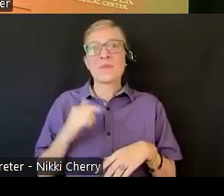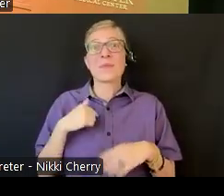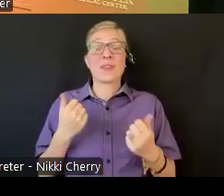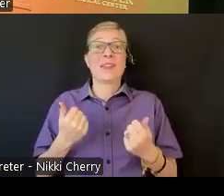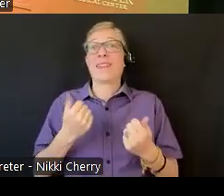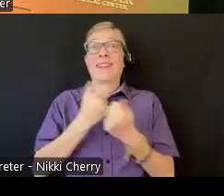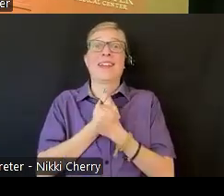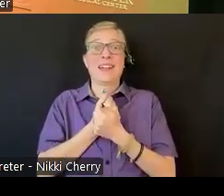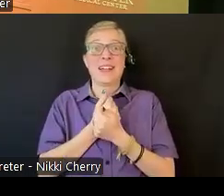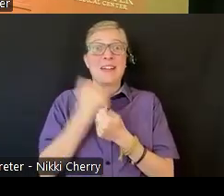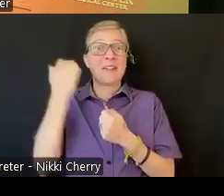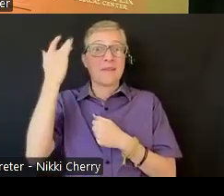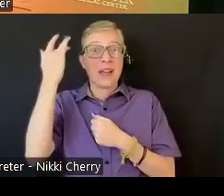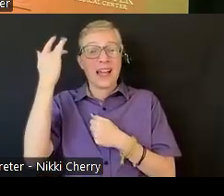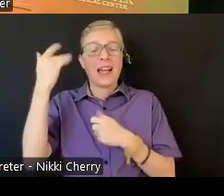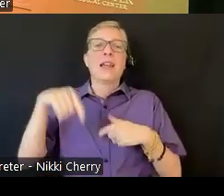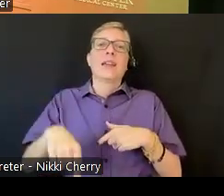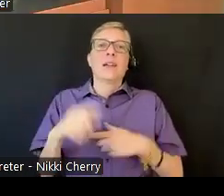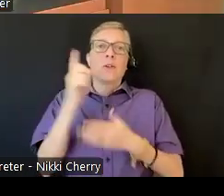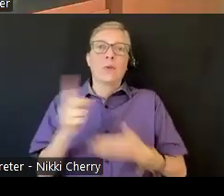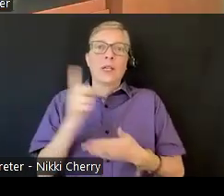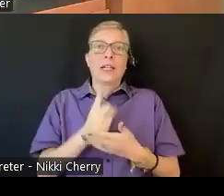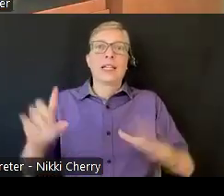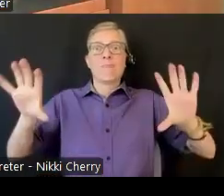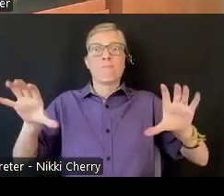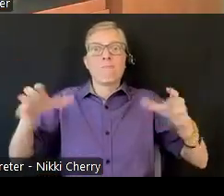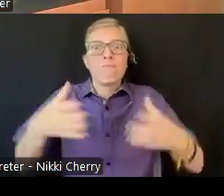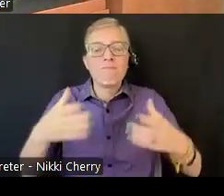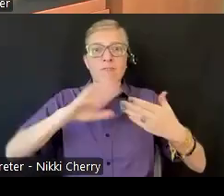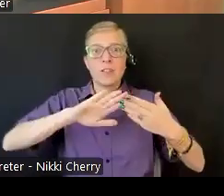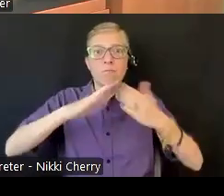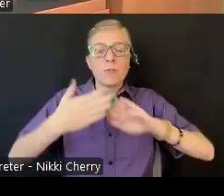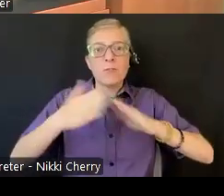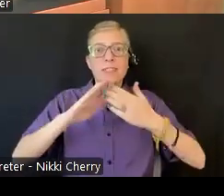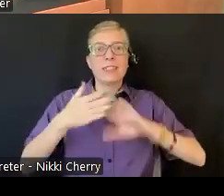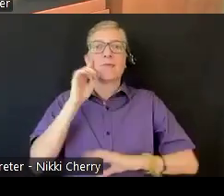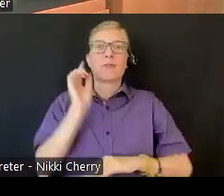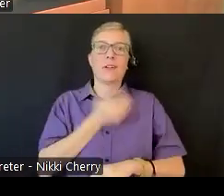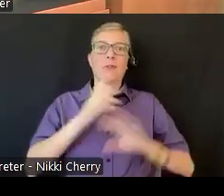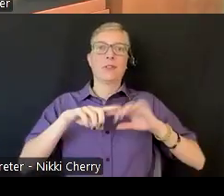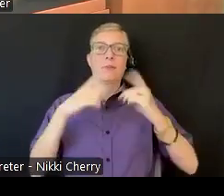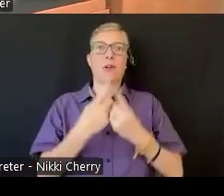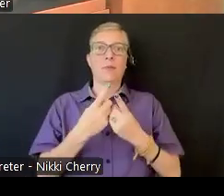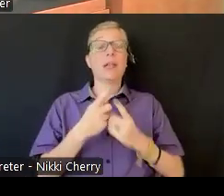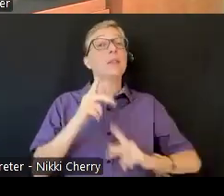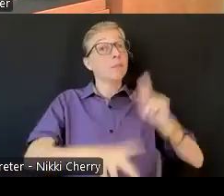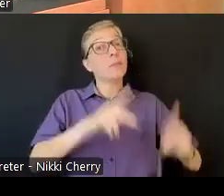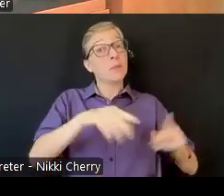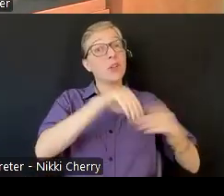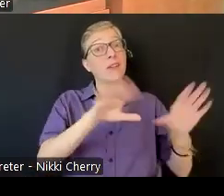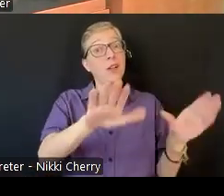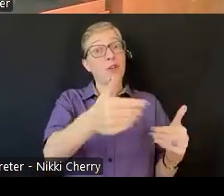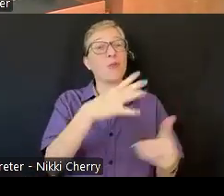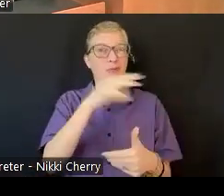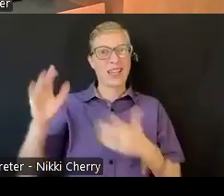sort of being the weekly embodiment of community for our department, both with the folks who are joining us here in the room as well as those